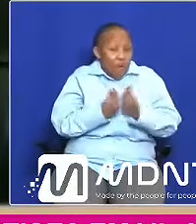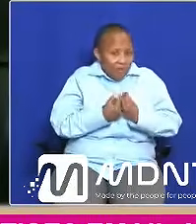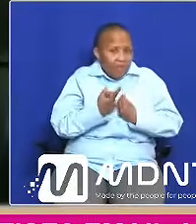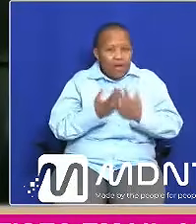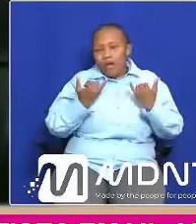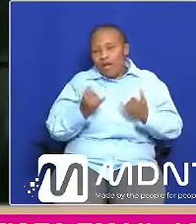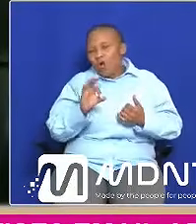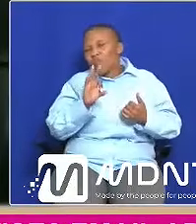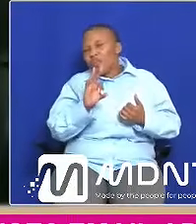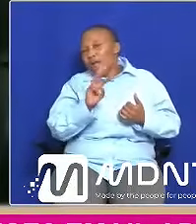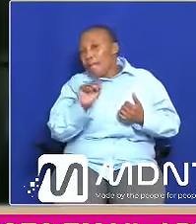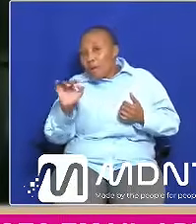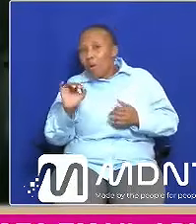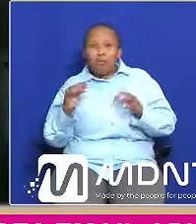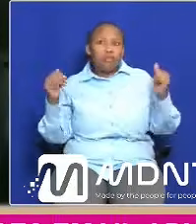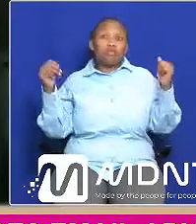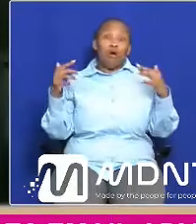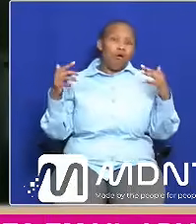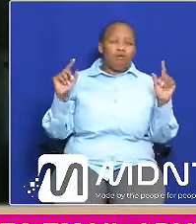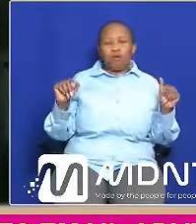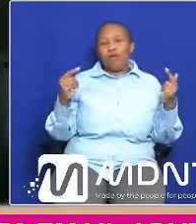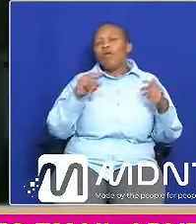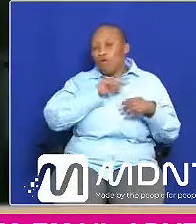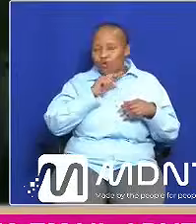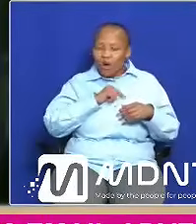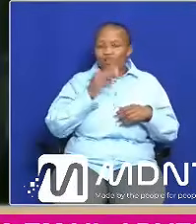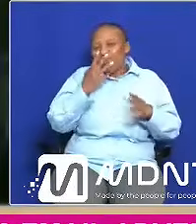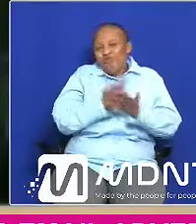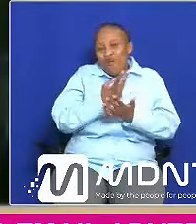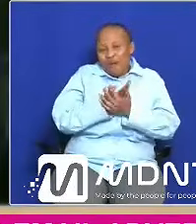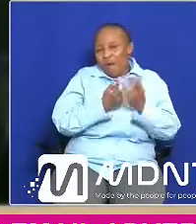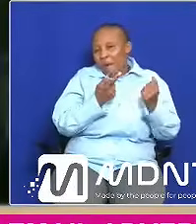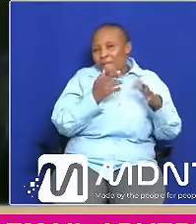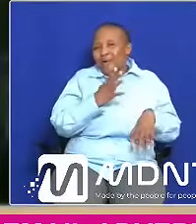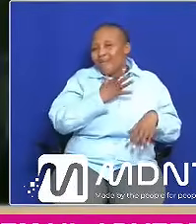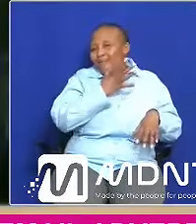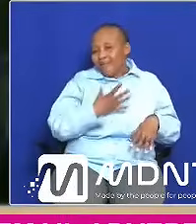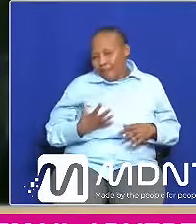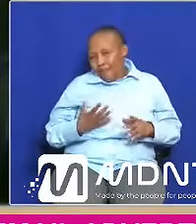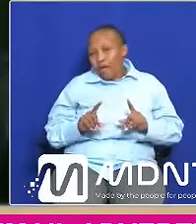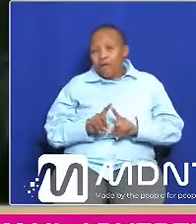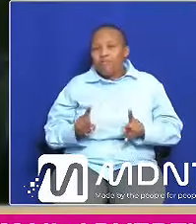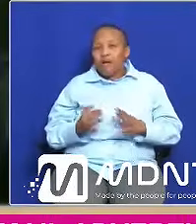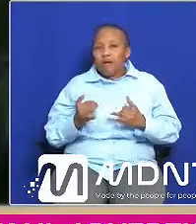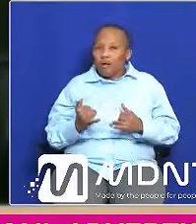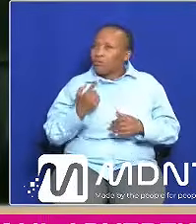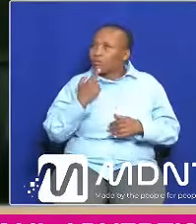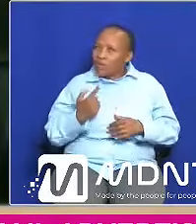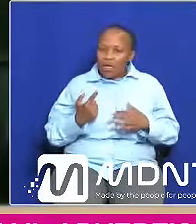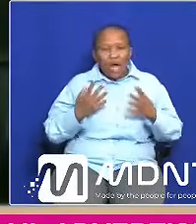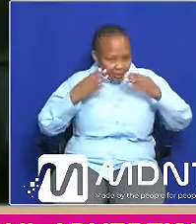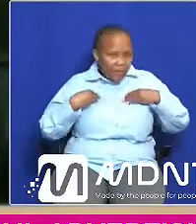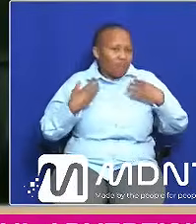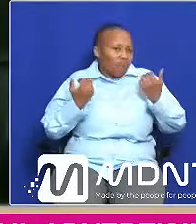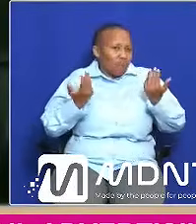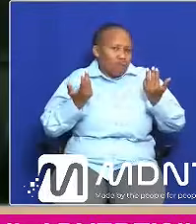absolutely remember because I don't deal with those kind of numbers. But I accept that you say you deal with big numbers, so it's unfair maybe to